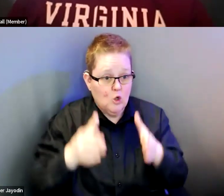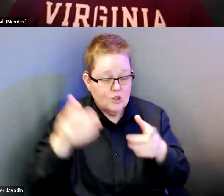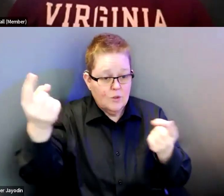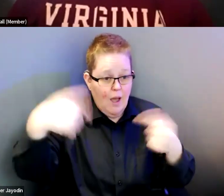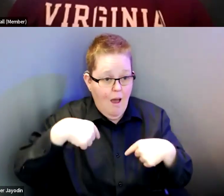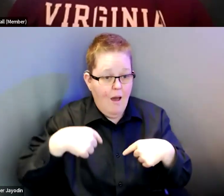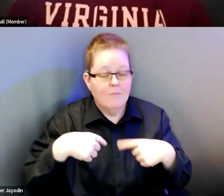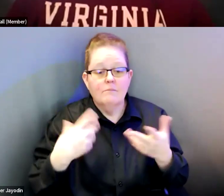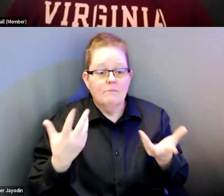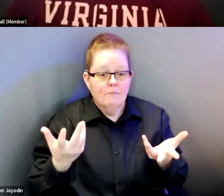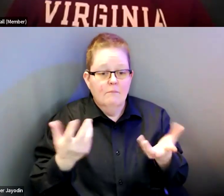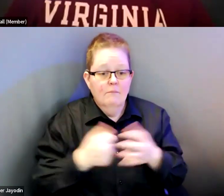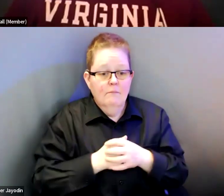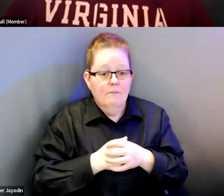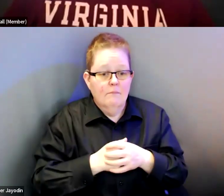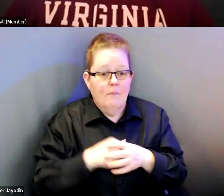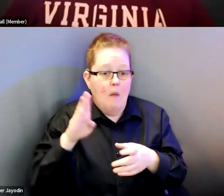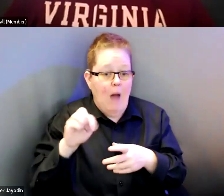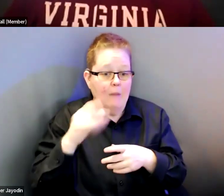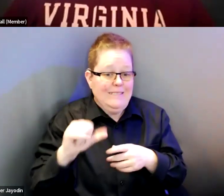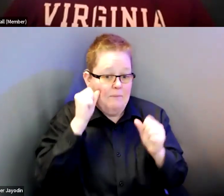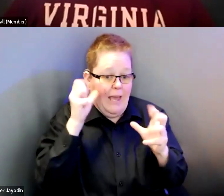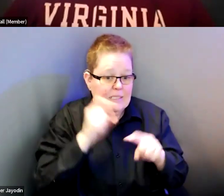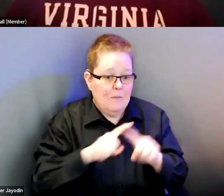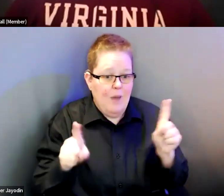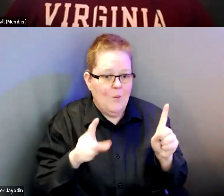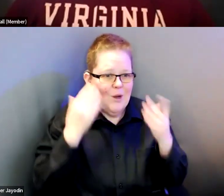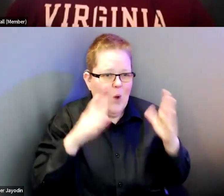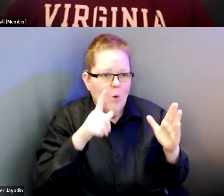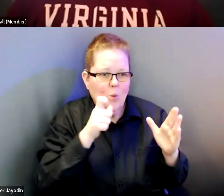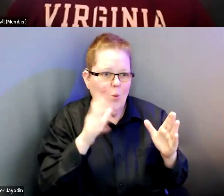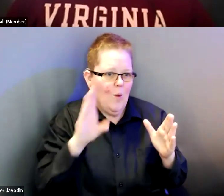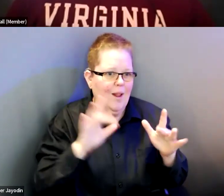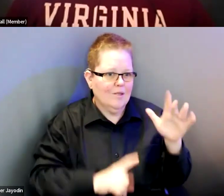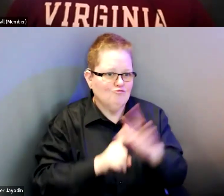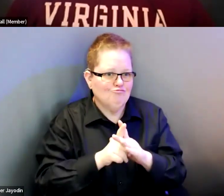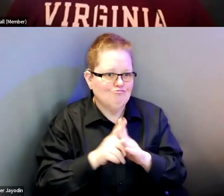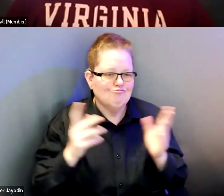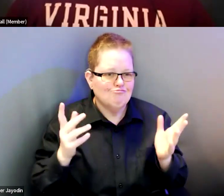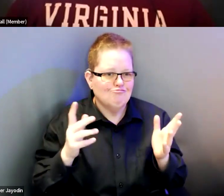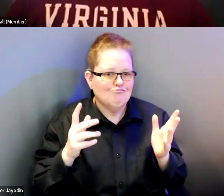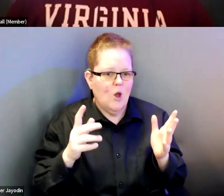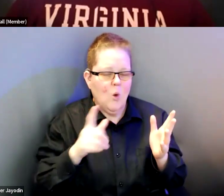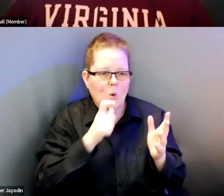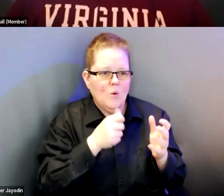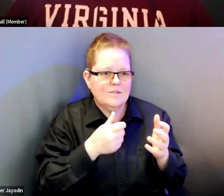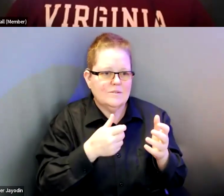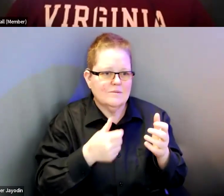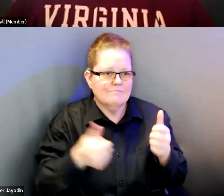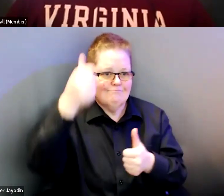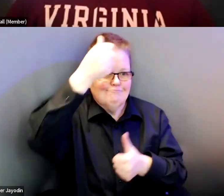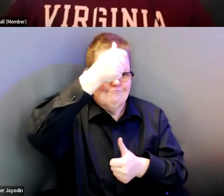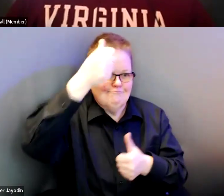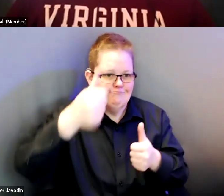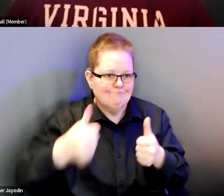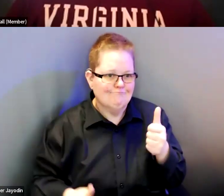but like, that's it, right? Like, we don't know who else is going to be there further up the food chain who can talk to DOJ perspectives, or we don't know